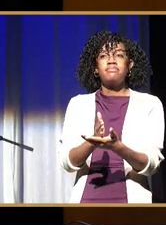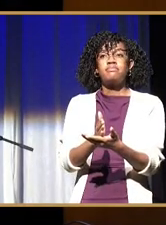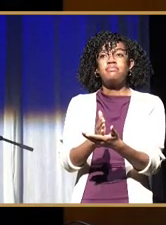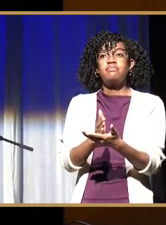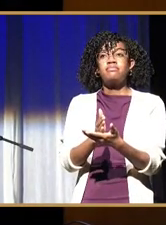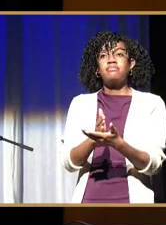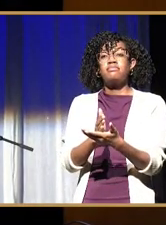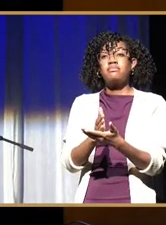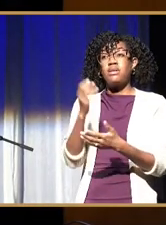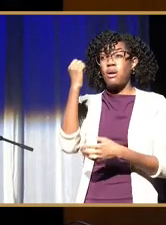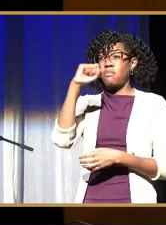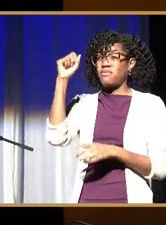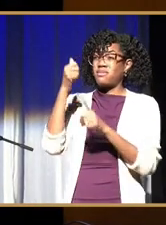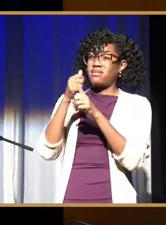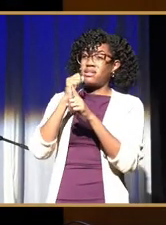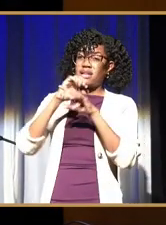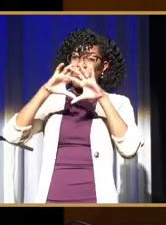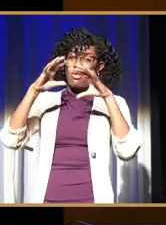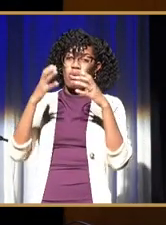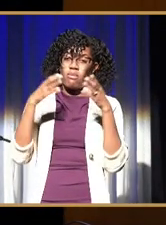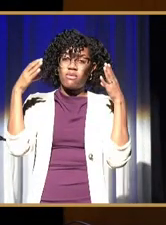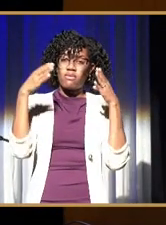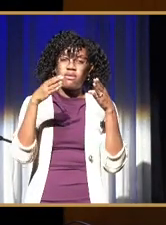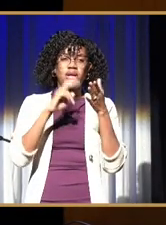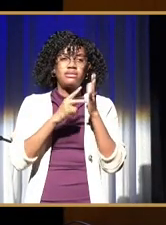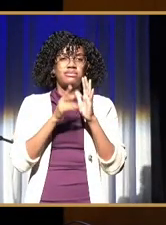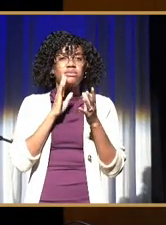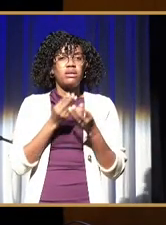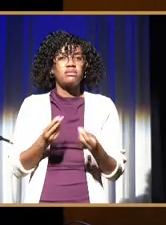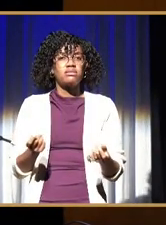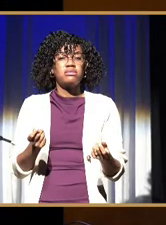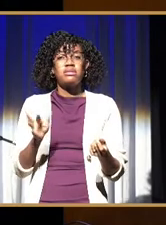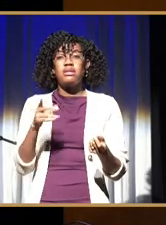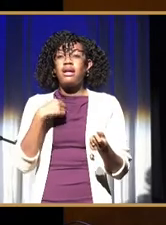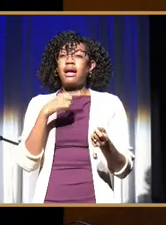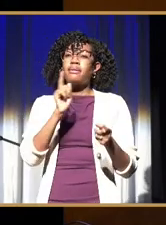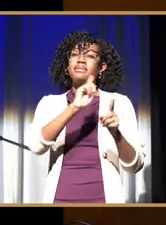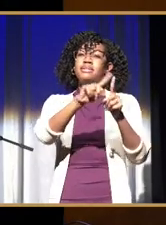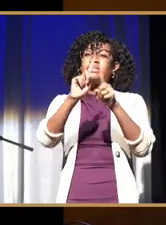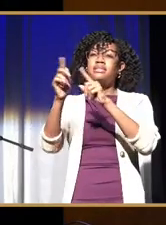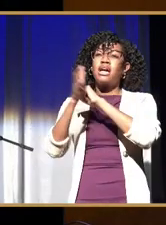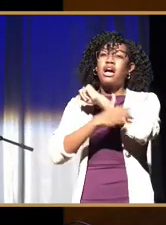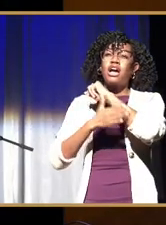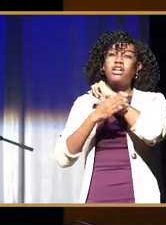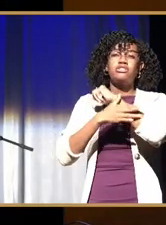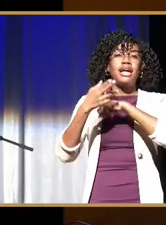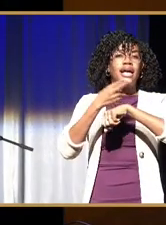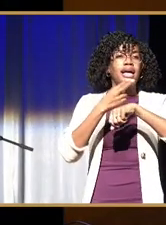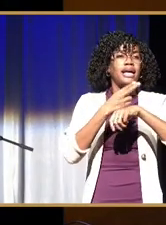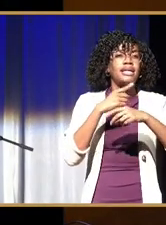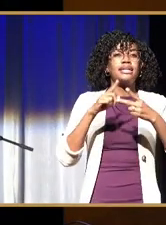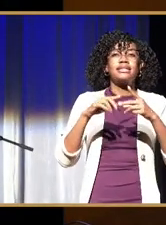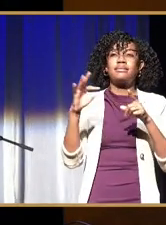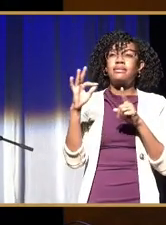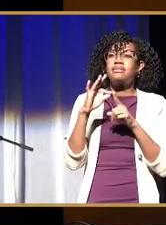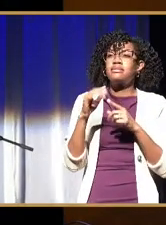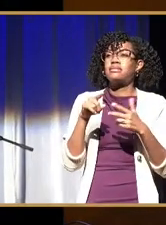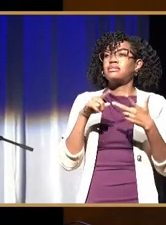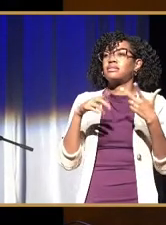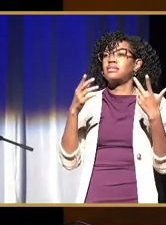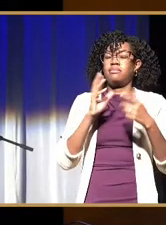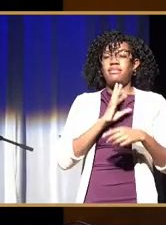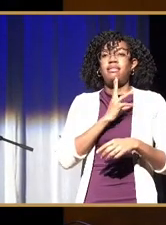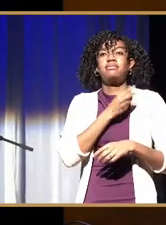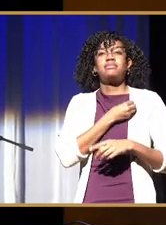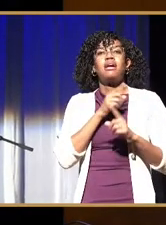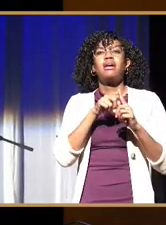global is a dying movement. I've been to Darfur, I've been to Haiti, I've been to Ferguson, I've been to Palestine, Johannesburg,